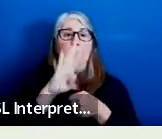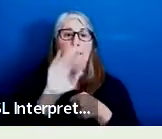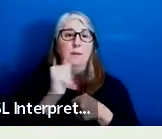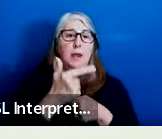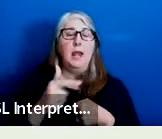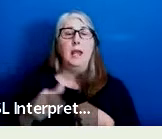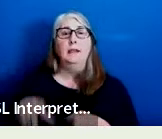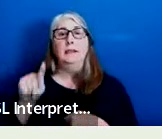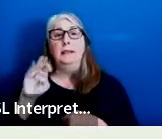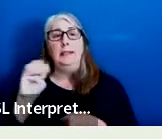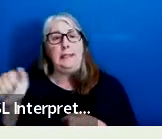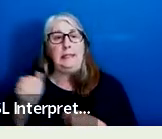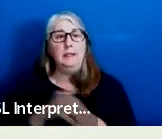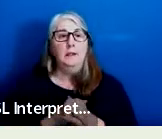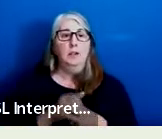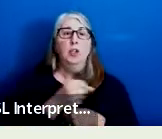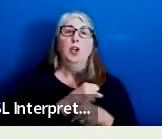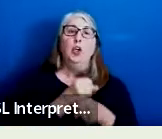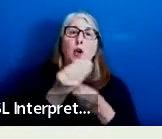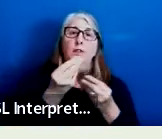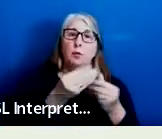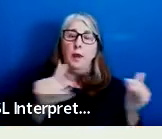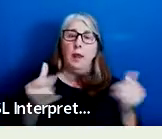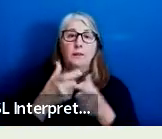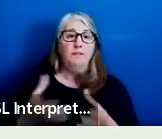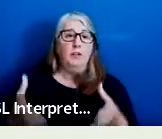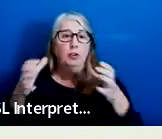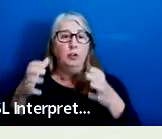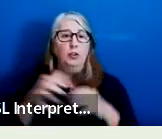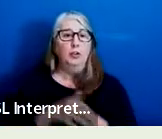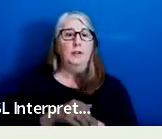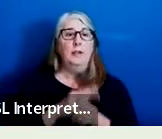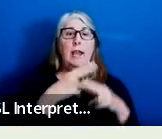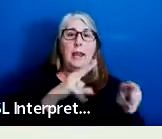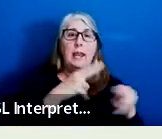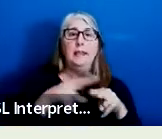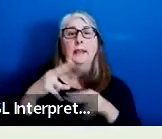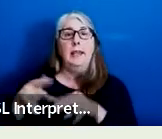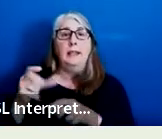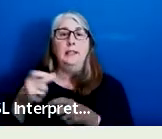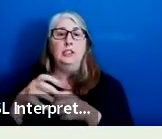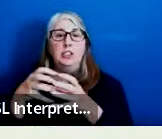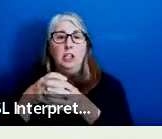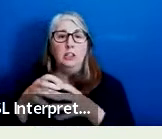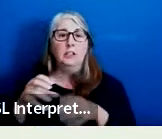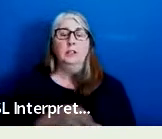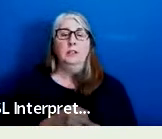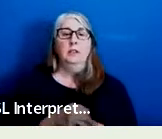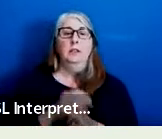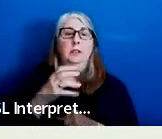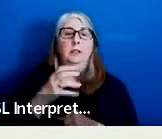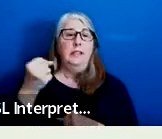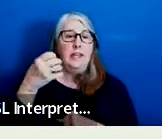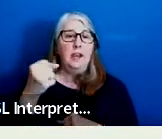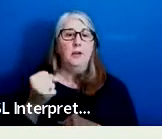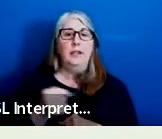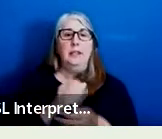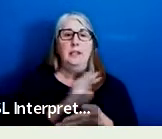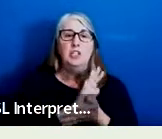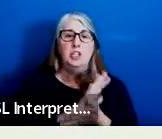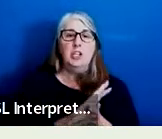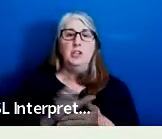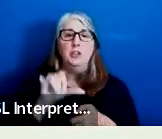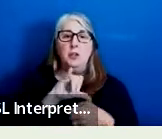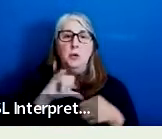tea, coffee grounds and filters, eggs and egg shells, dairy products, including cheese and yogurt,